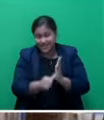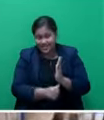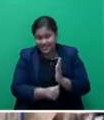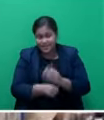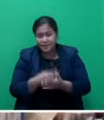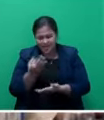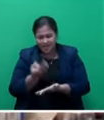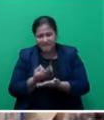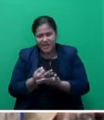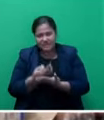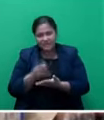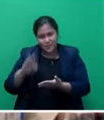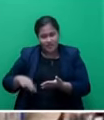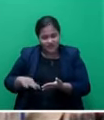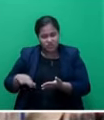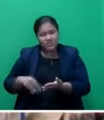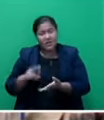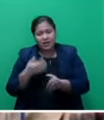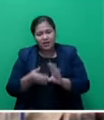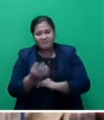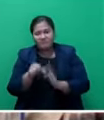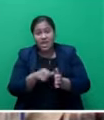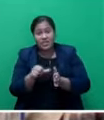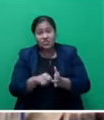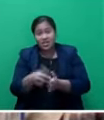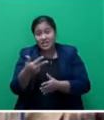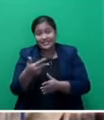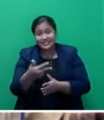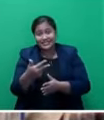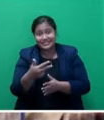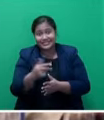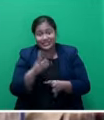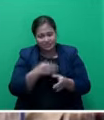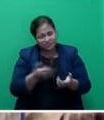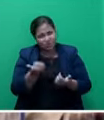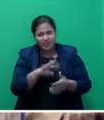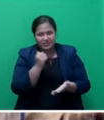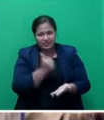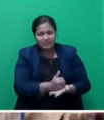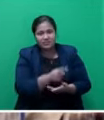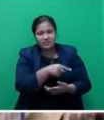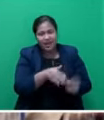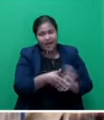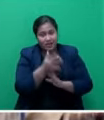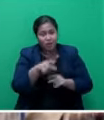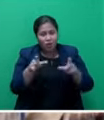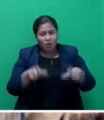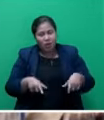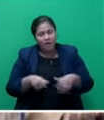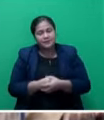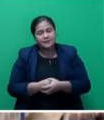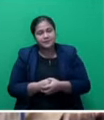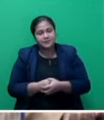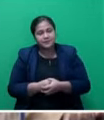funds for beneficiaries under the age of 18 are kept by the High Court, rather than the Fiji Public Trustees Corporation